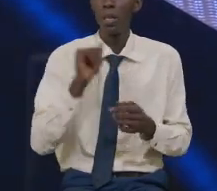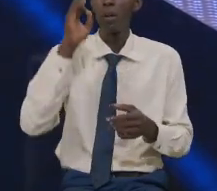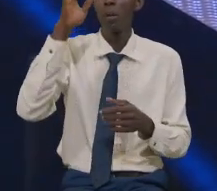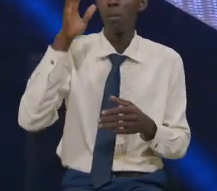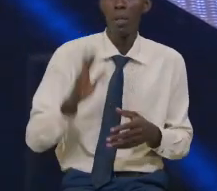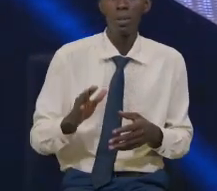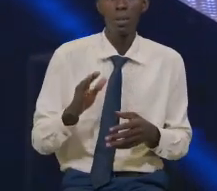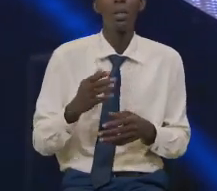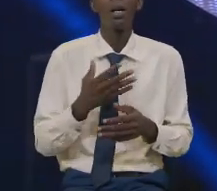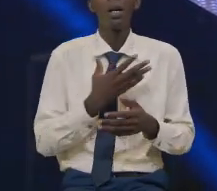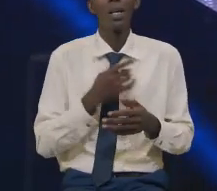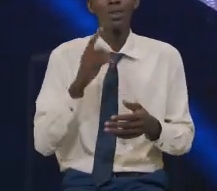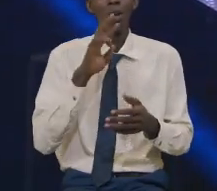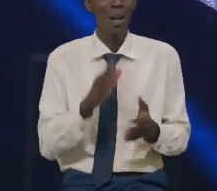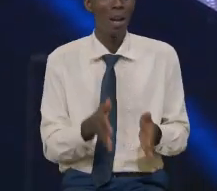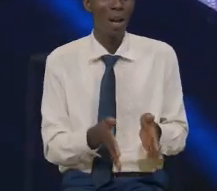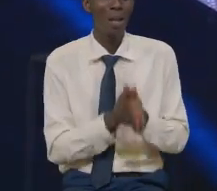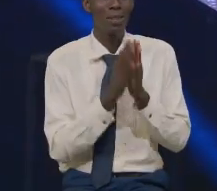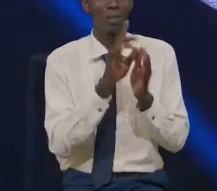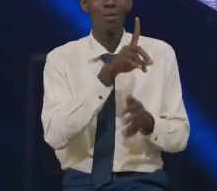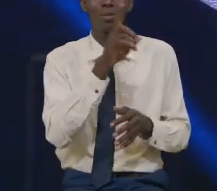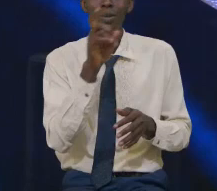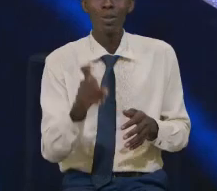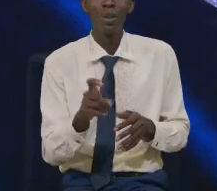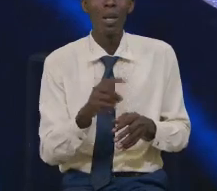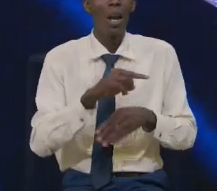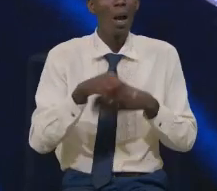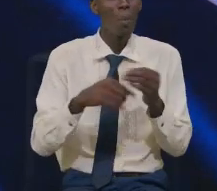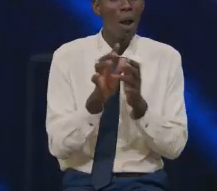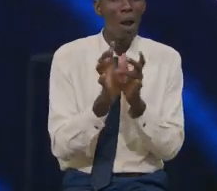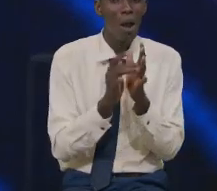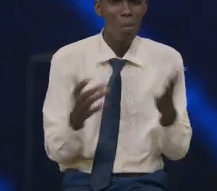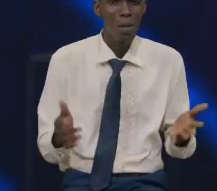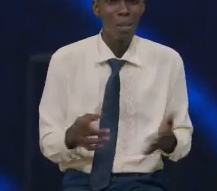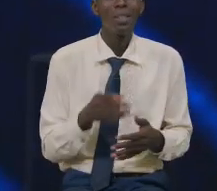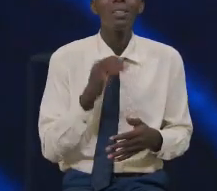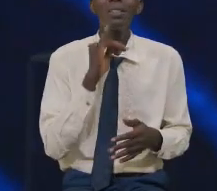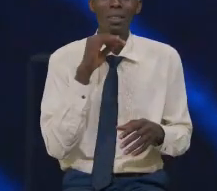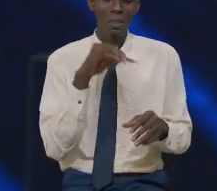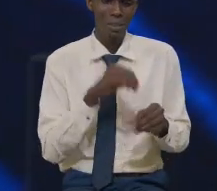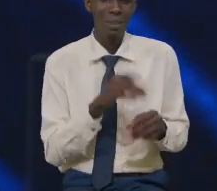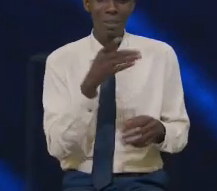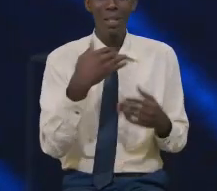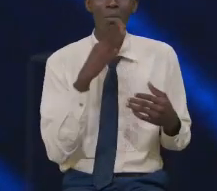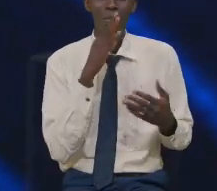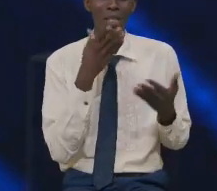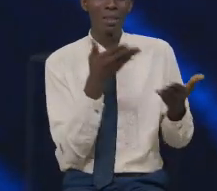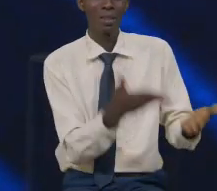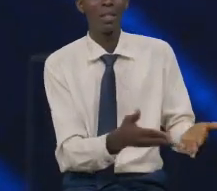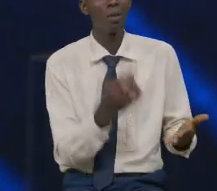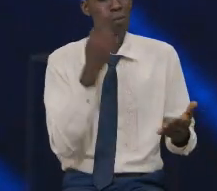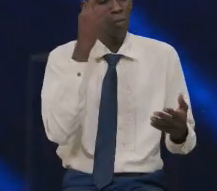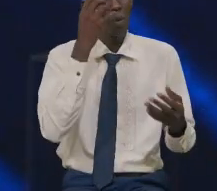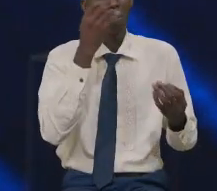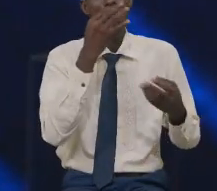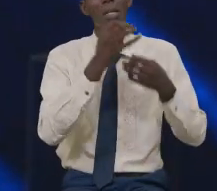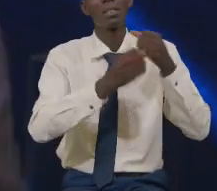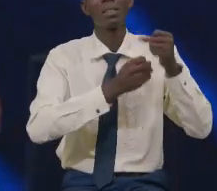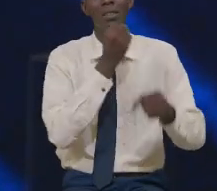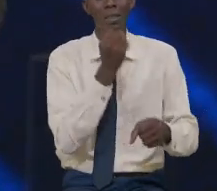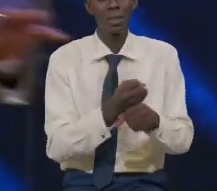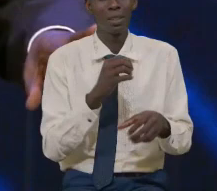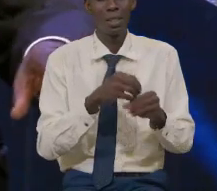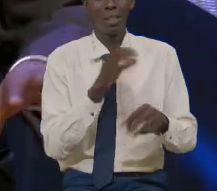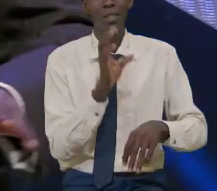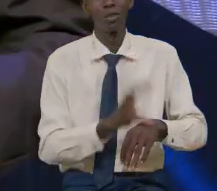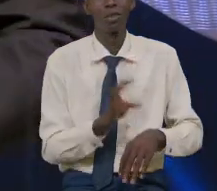preacher. You're asking him questions about the Bible. He's been there, he's been here for all these many years,